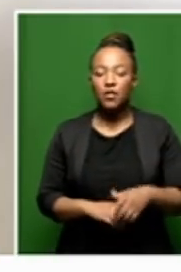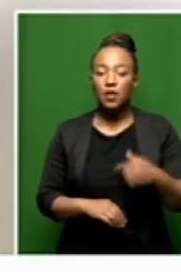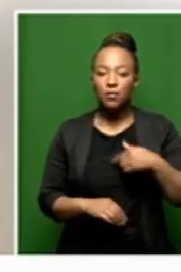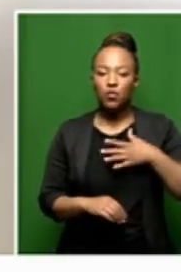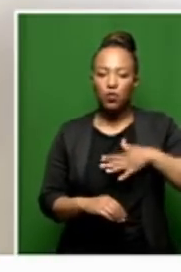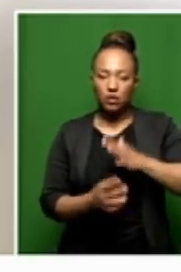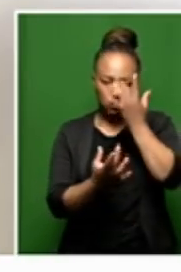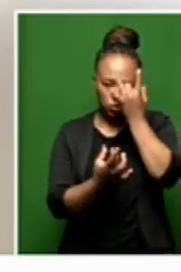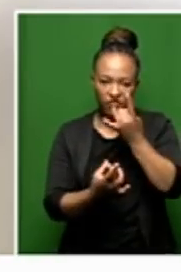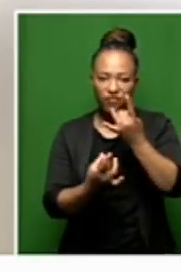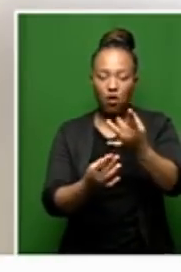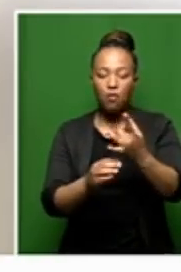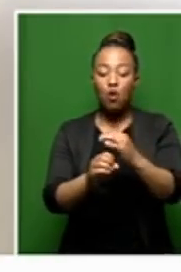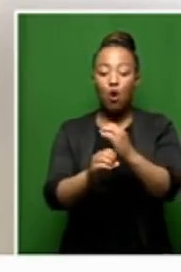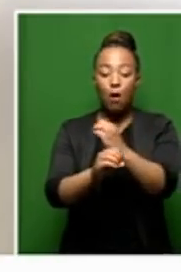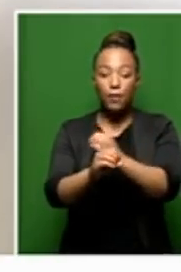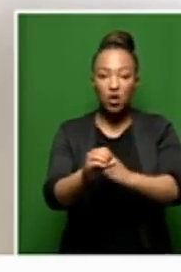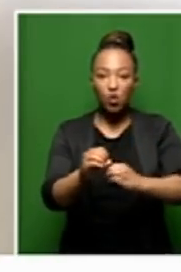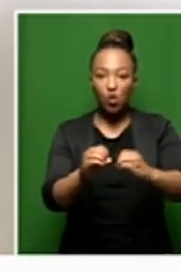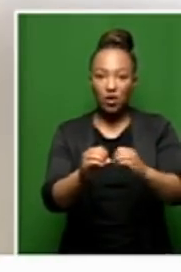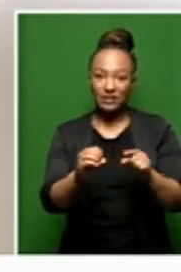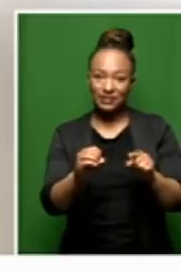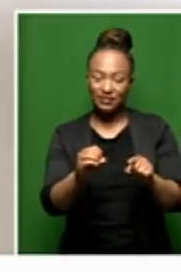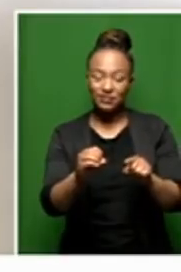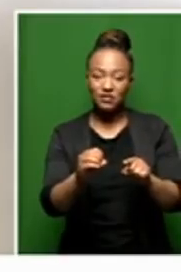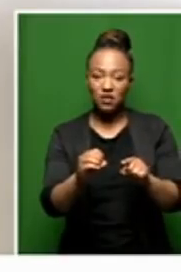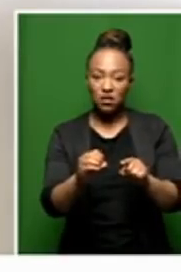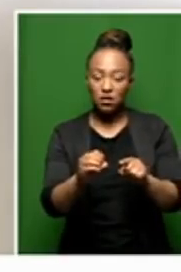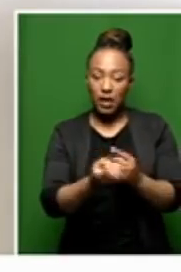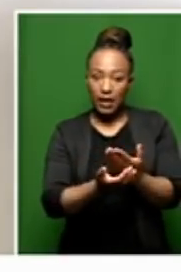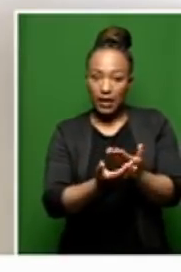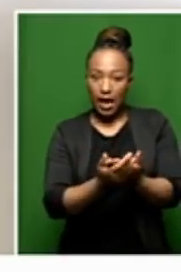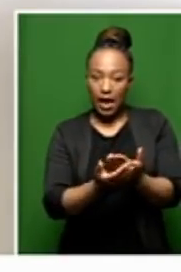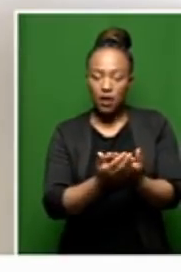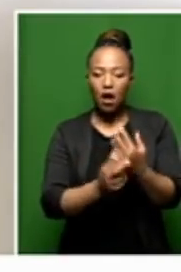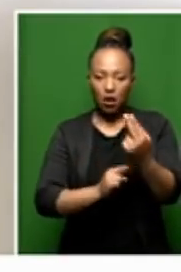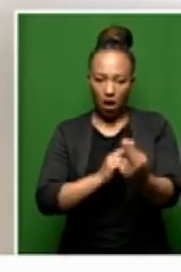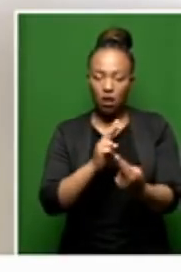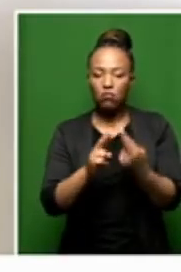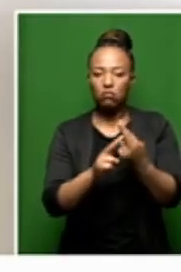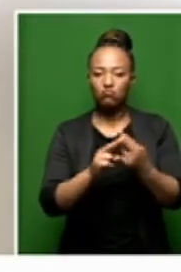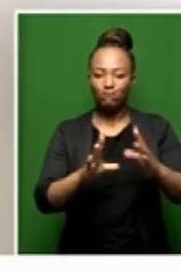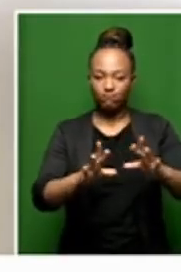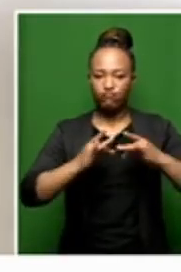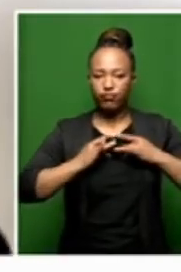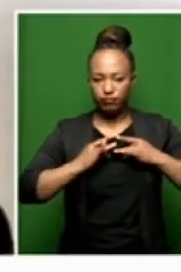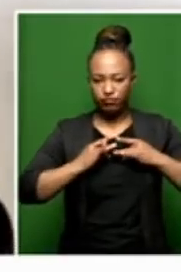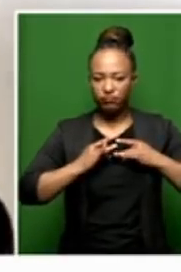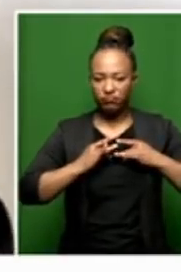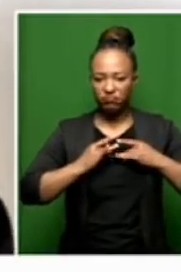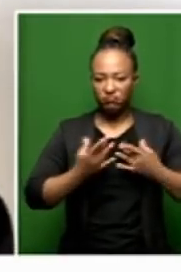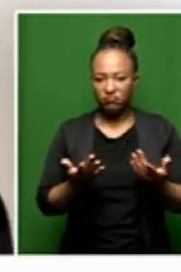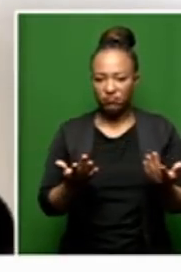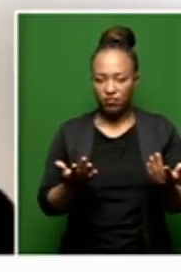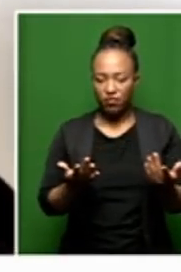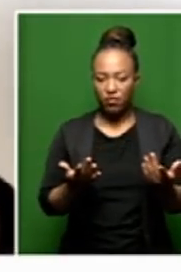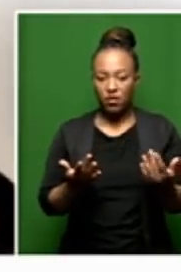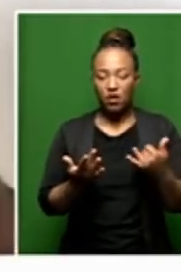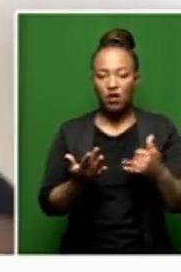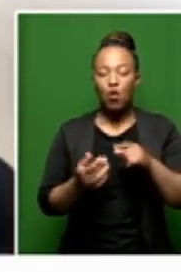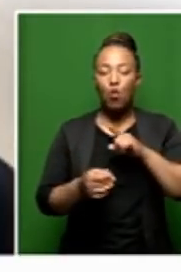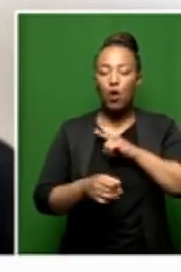is what we've seen with Omicron is that you are liable to get a reinfection, which means that